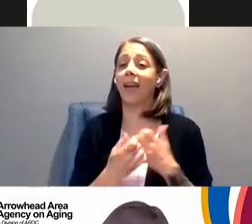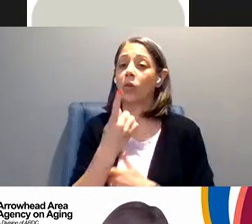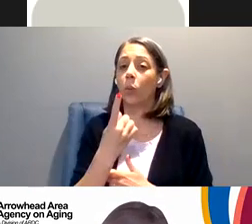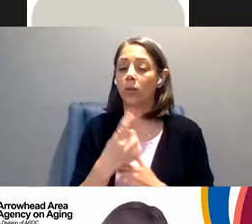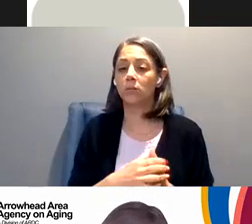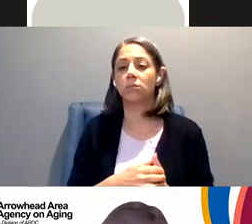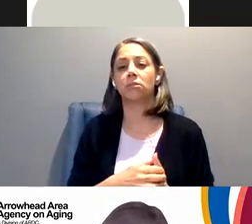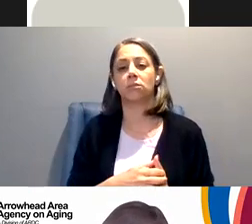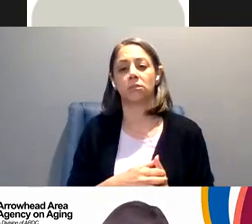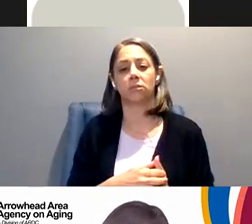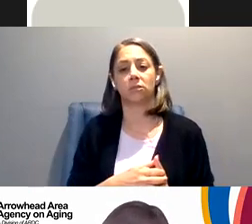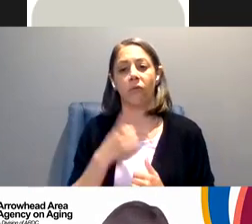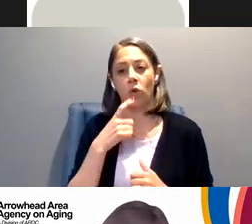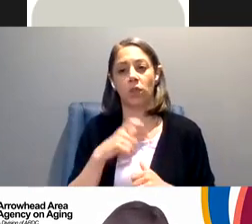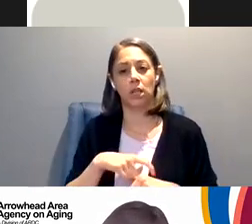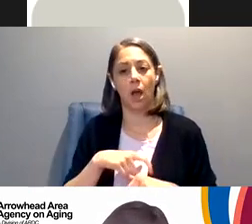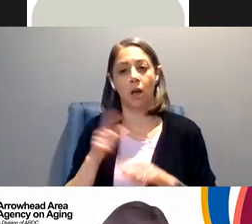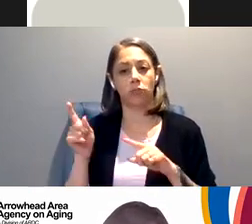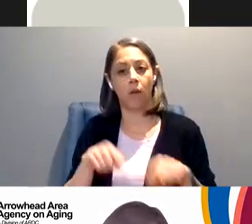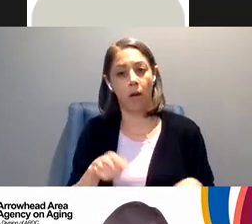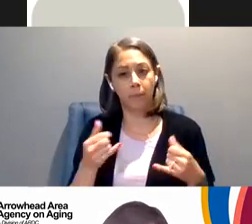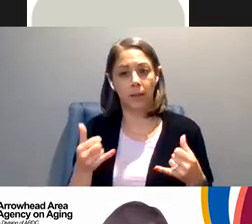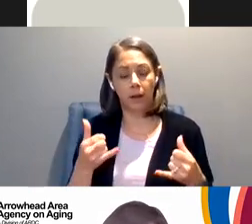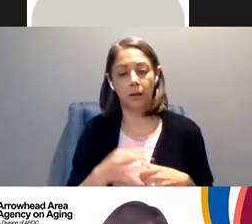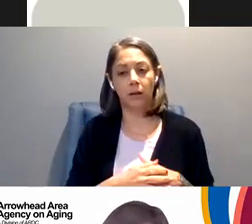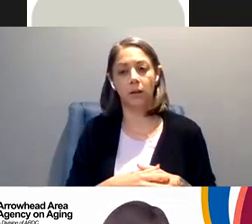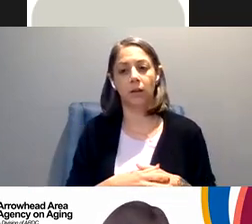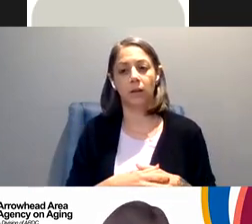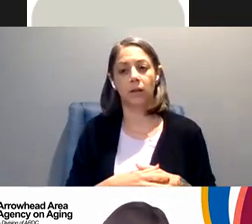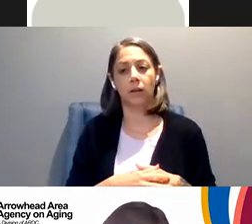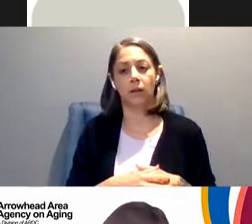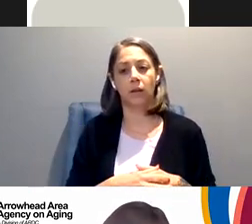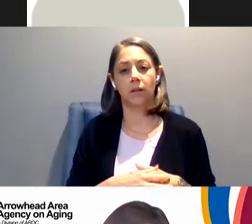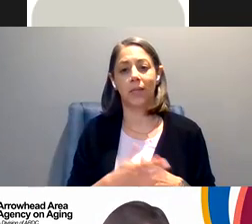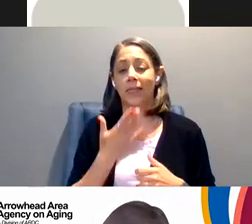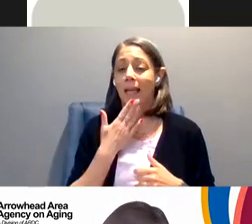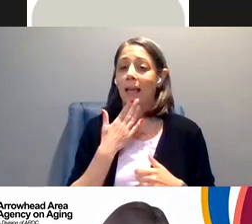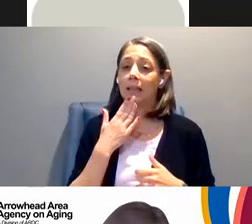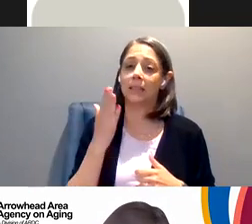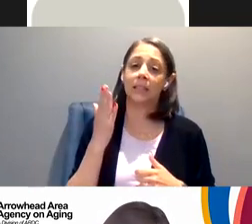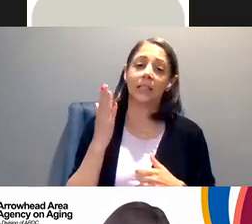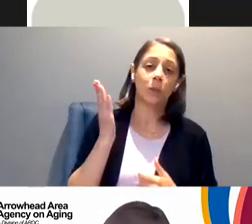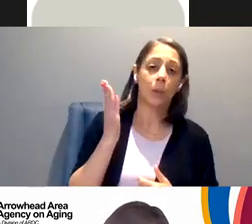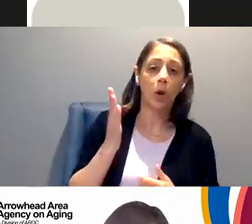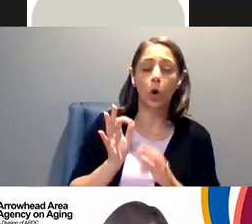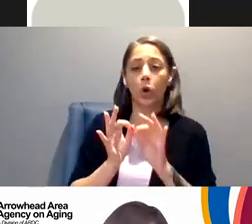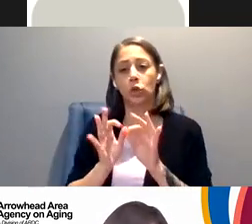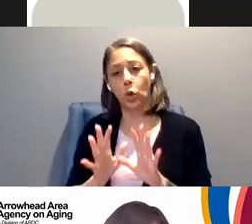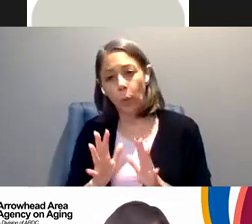taking time to come today. Thank our speakers, our interpreters.